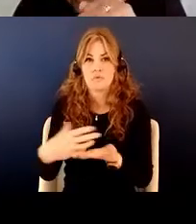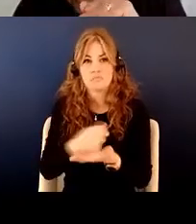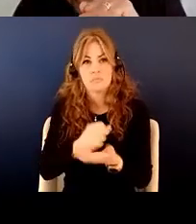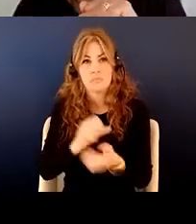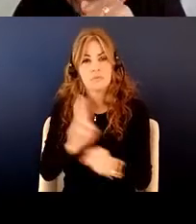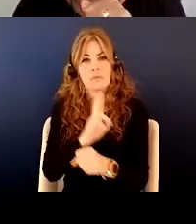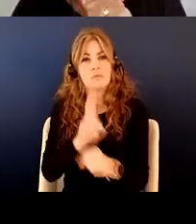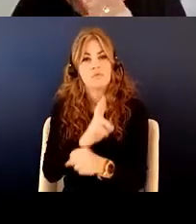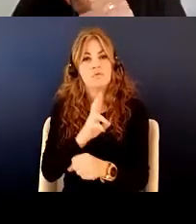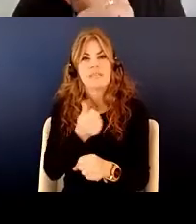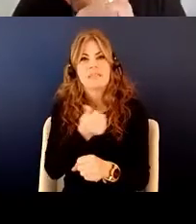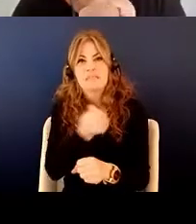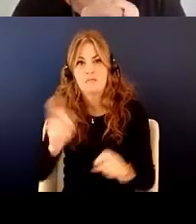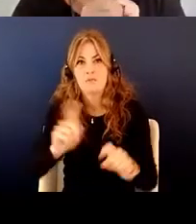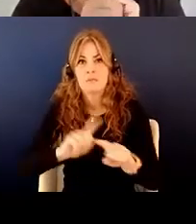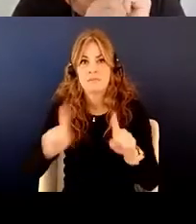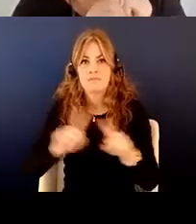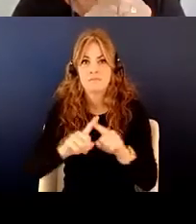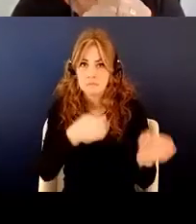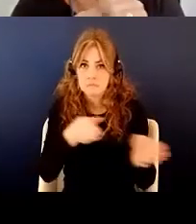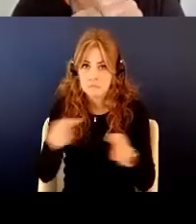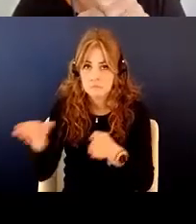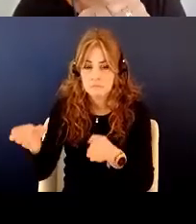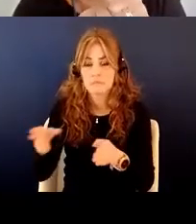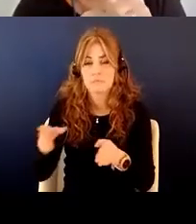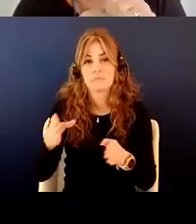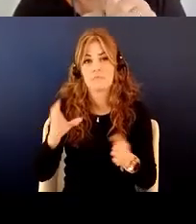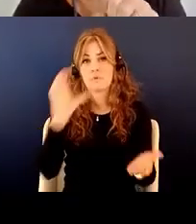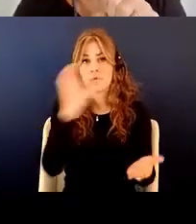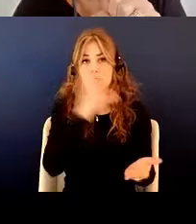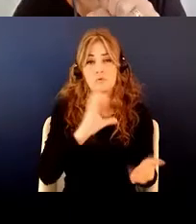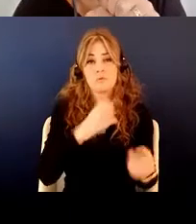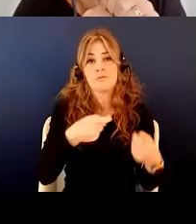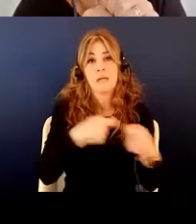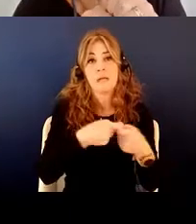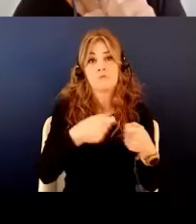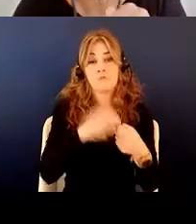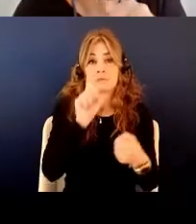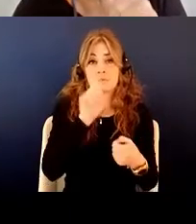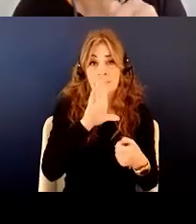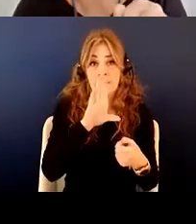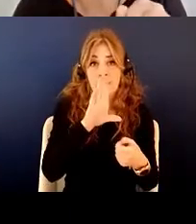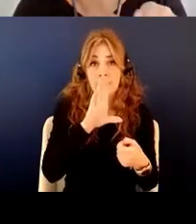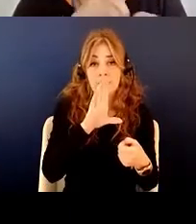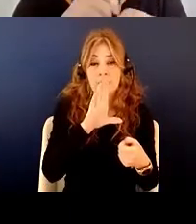of strategies. This means searching multiple electronic databases.